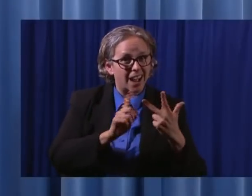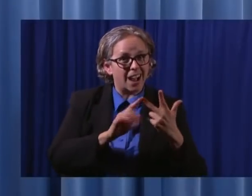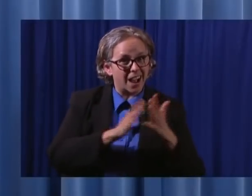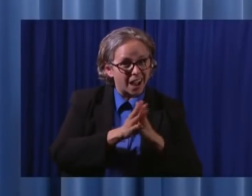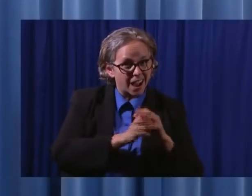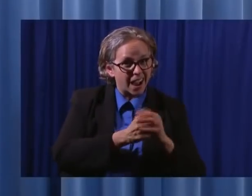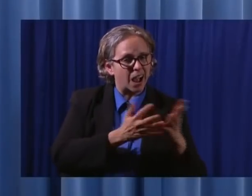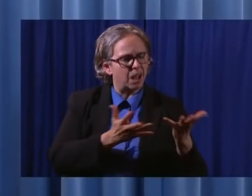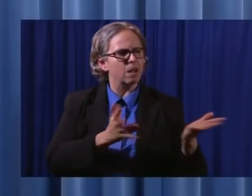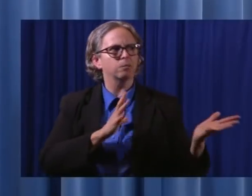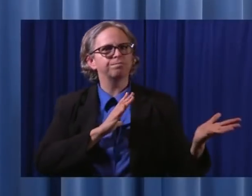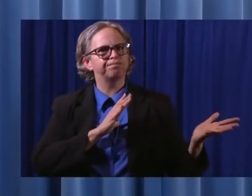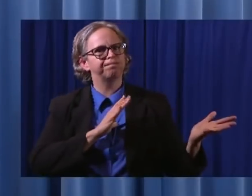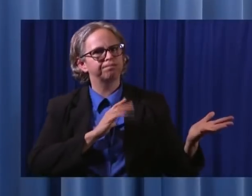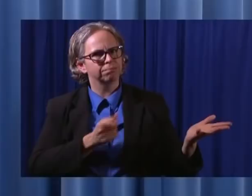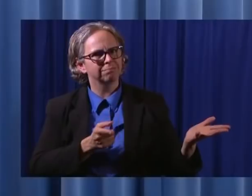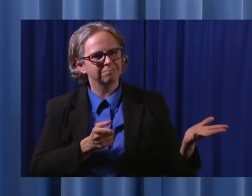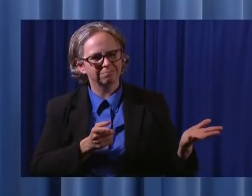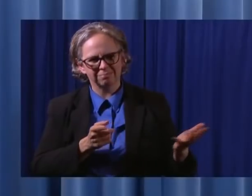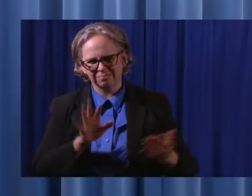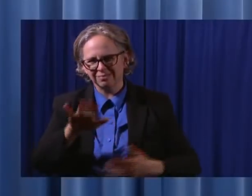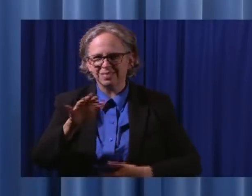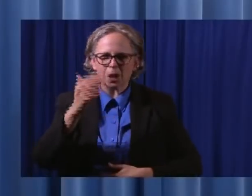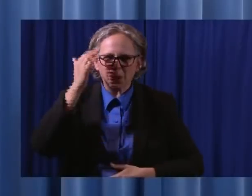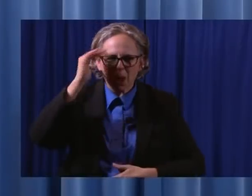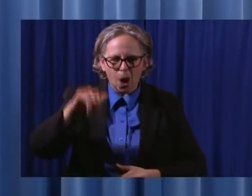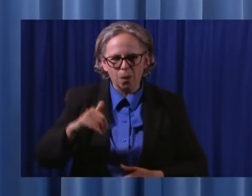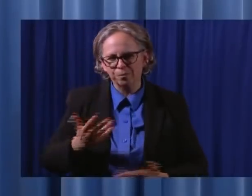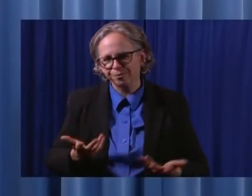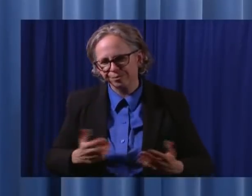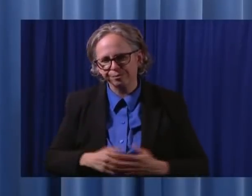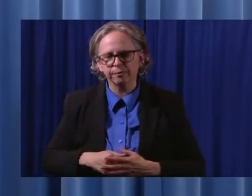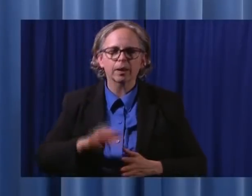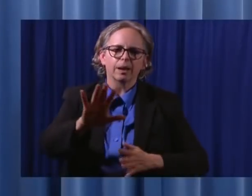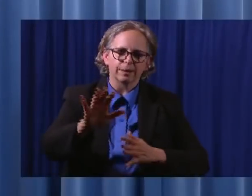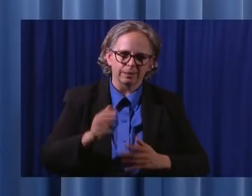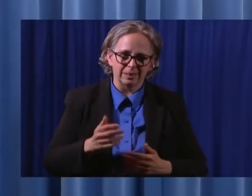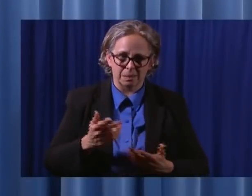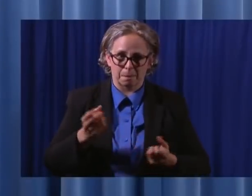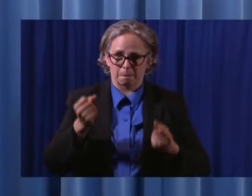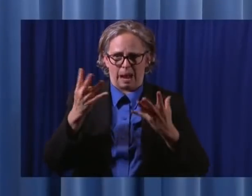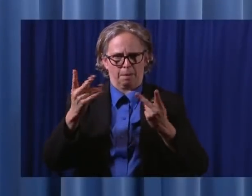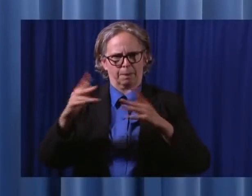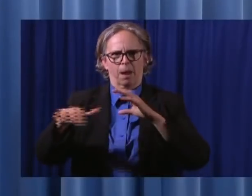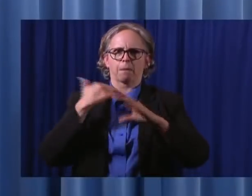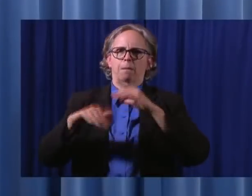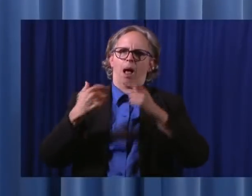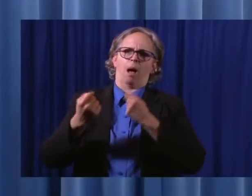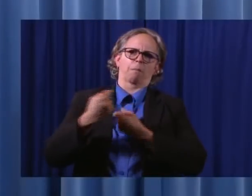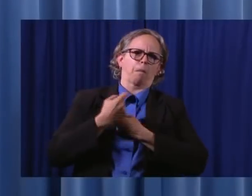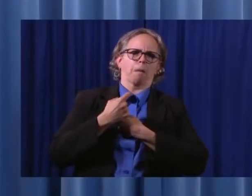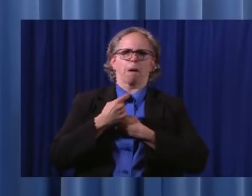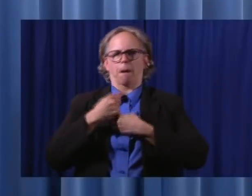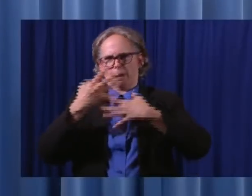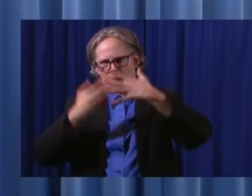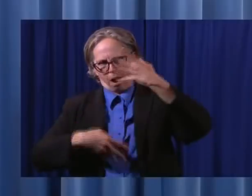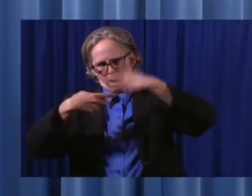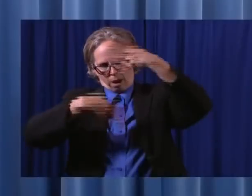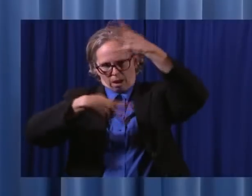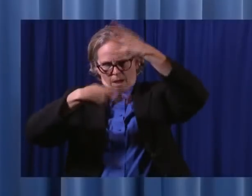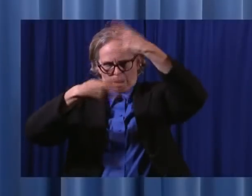quite understand sometimes, and I get a lot of emails and a lot of texts, but why there's just